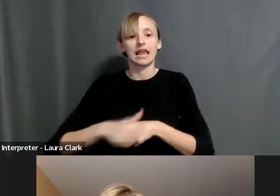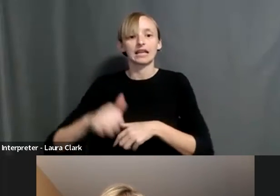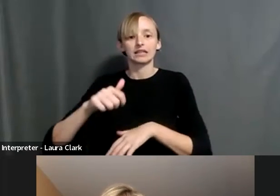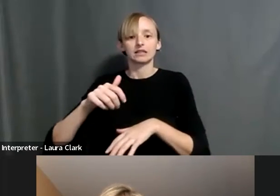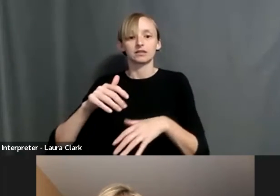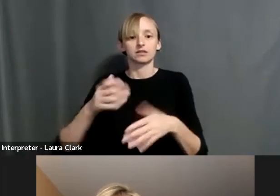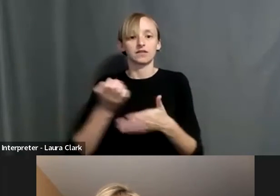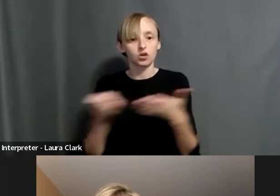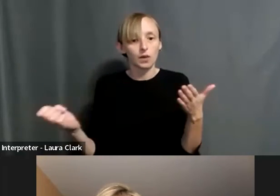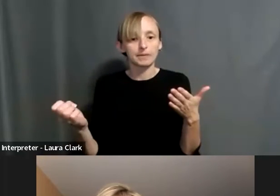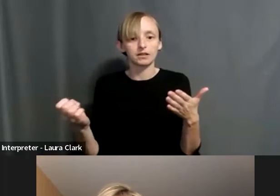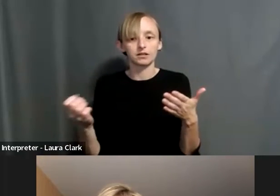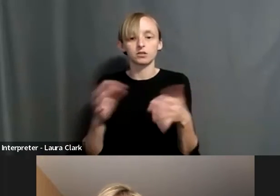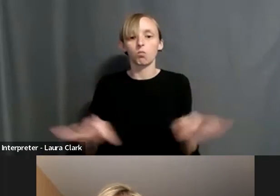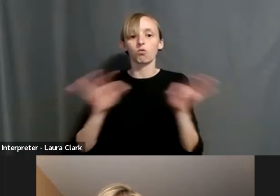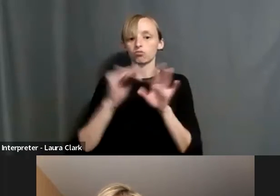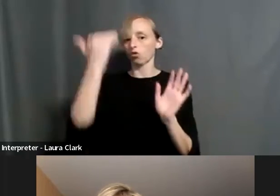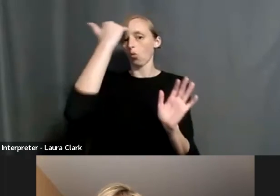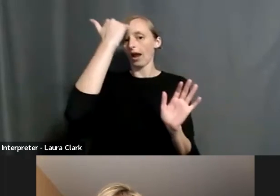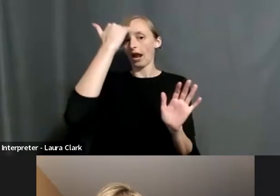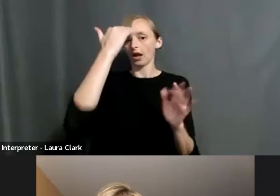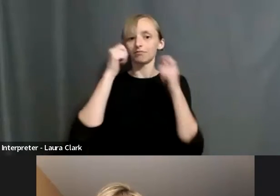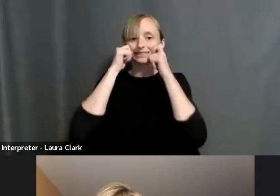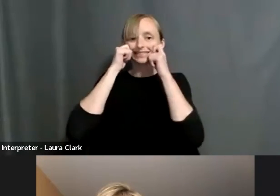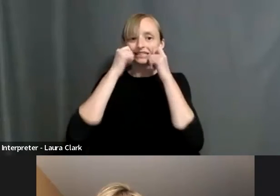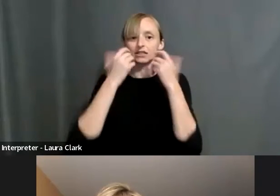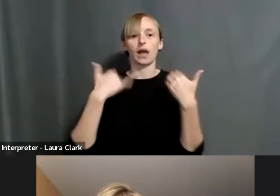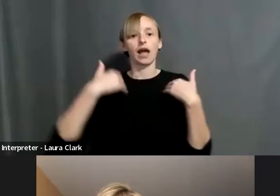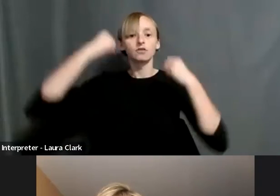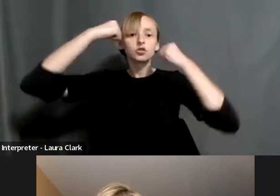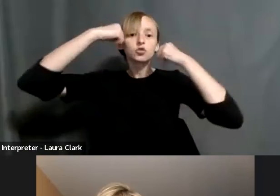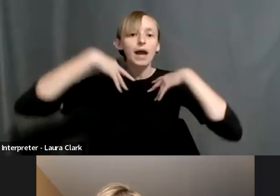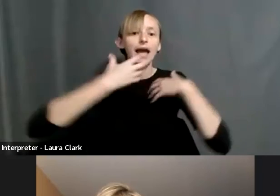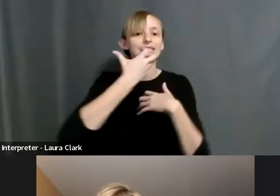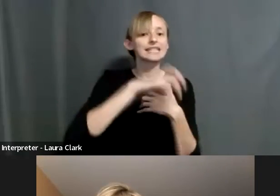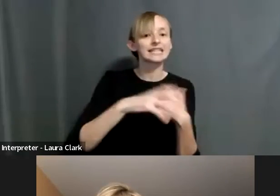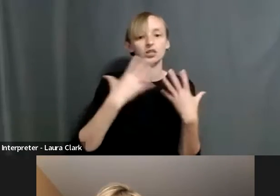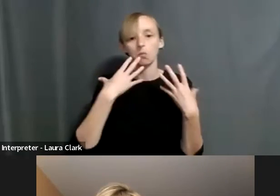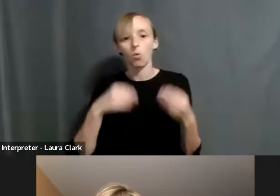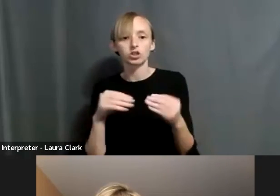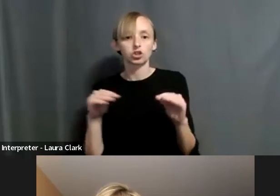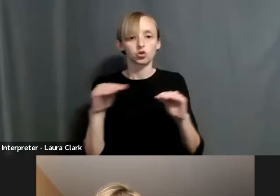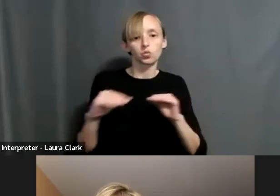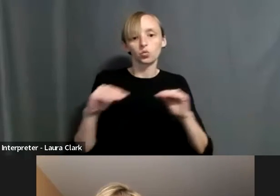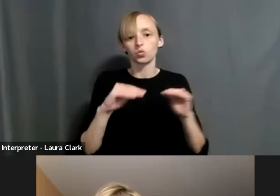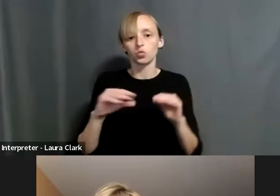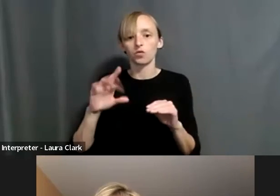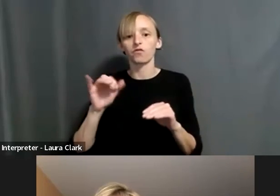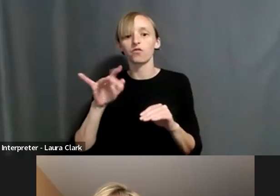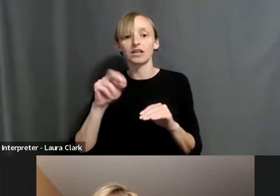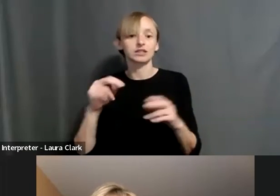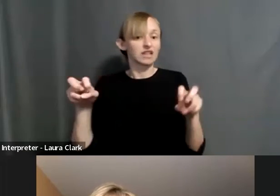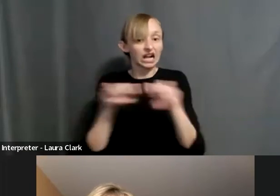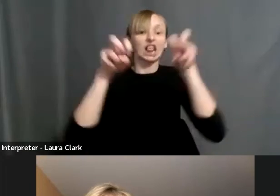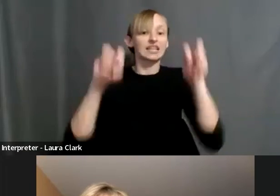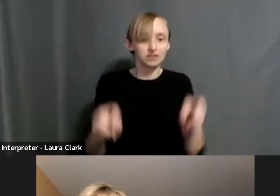to have that extra level of awareness, because you have sweat, heat, moisture, friction, collision,